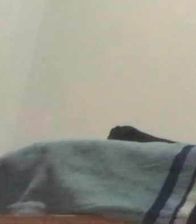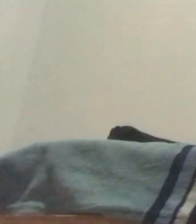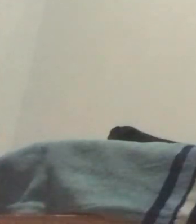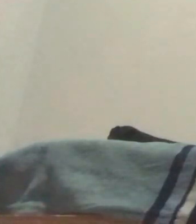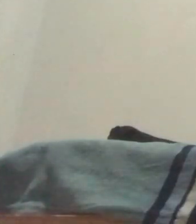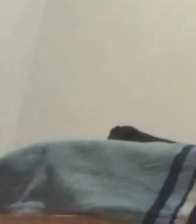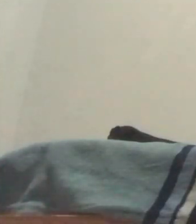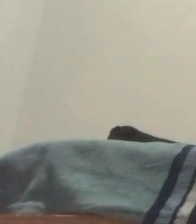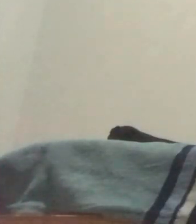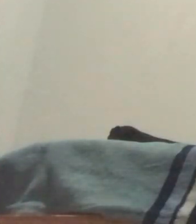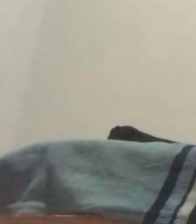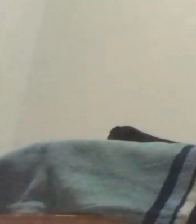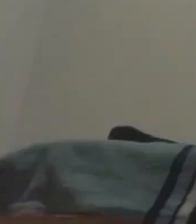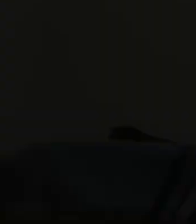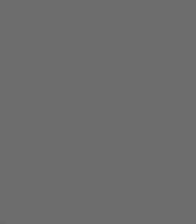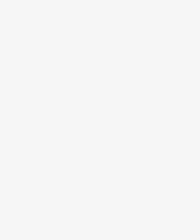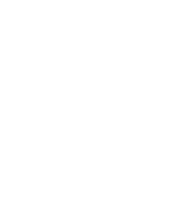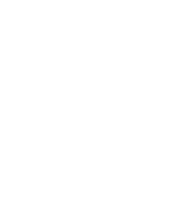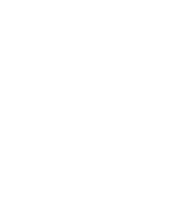and gives direction to the study.